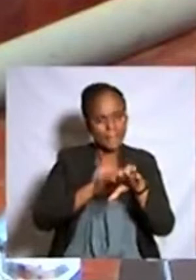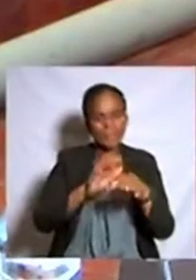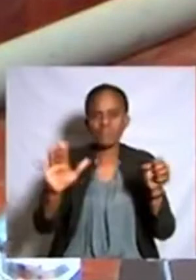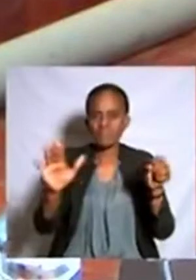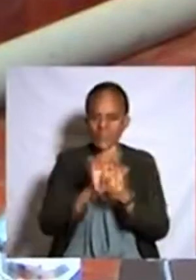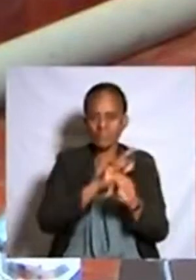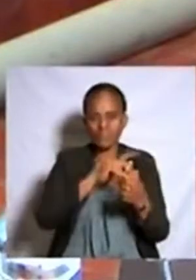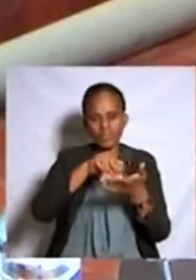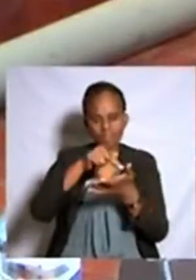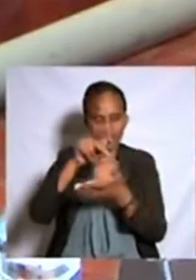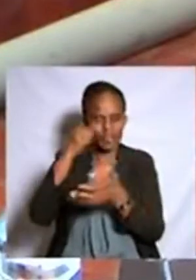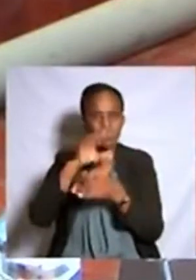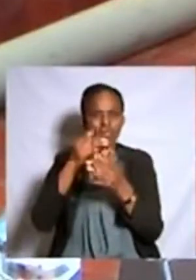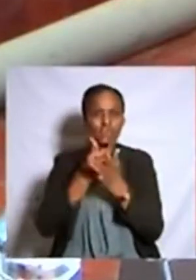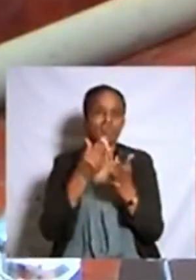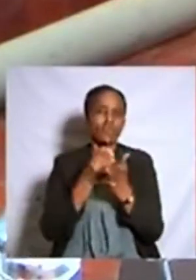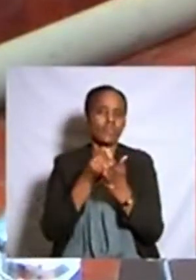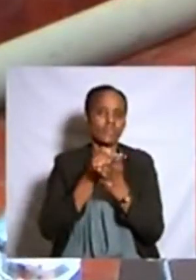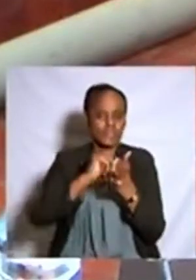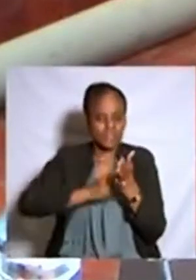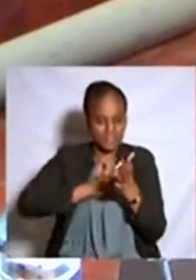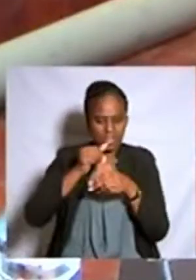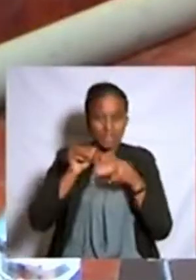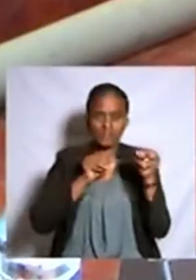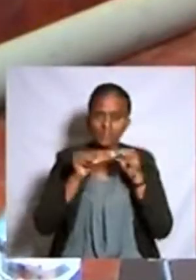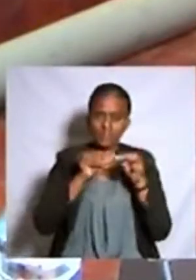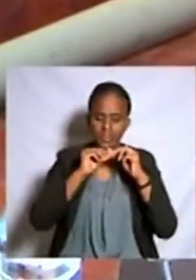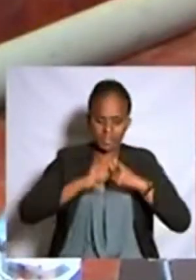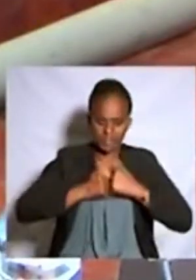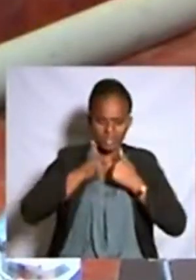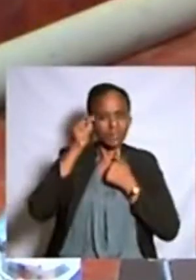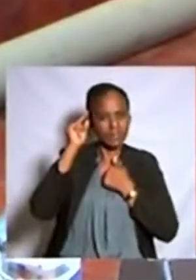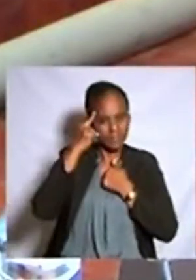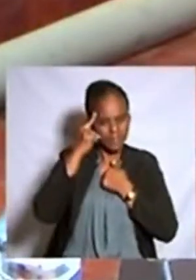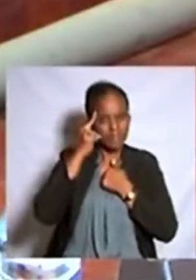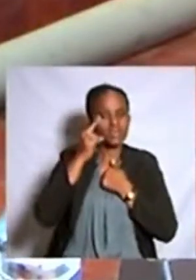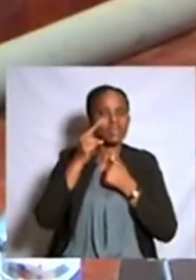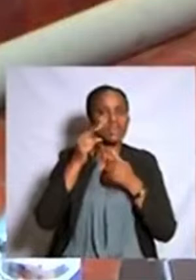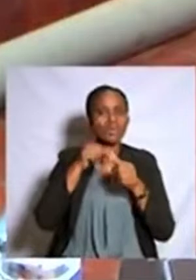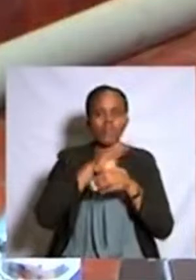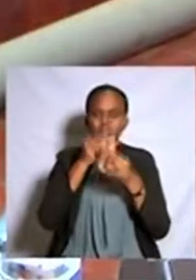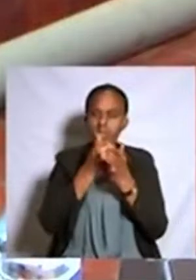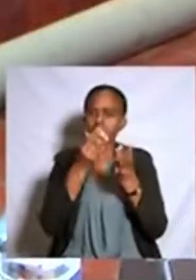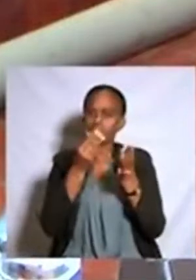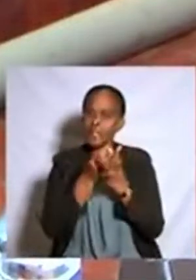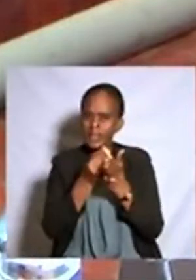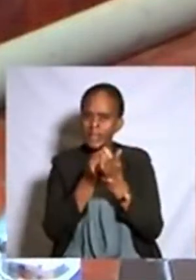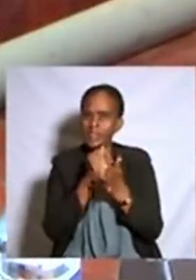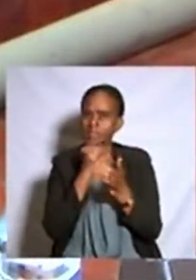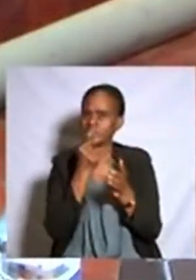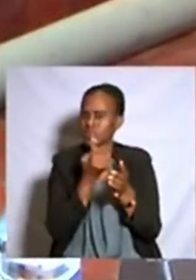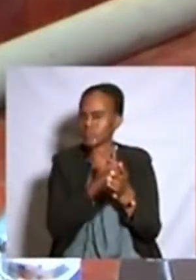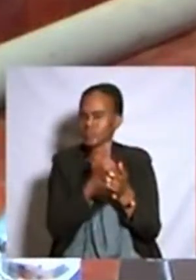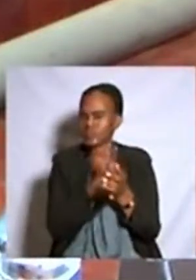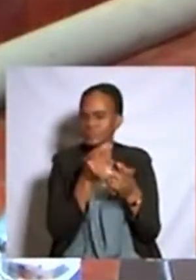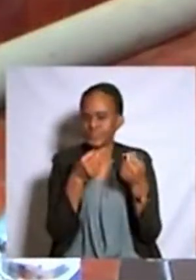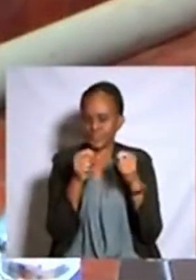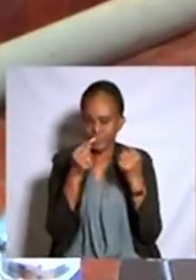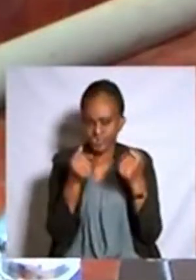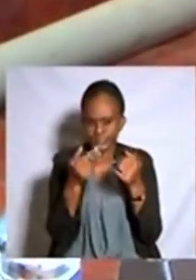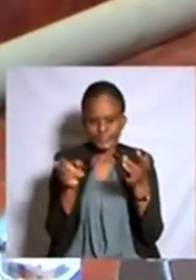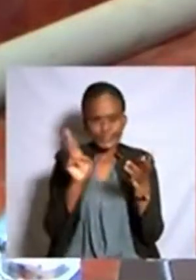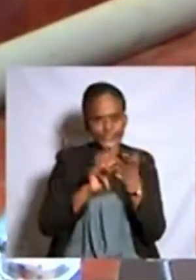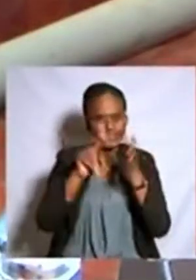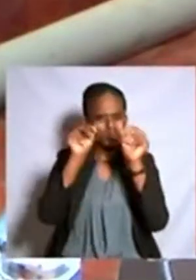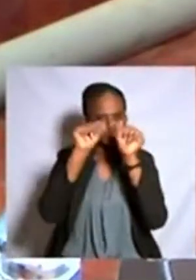payment of the amount. So we, as management, we thought we recover all the amounts as opposed to trying to restructure